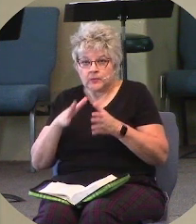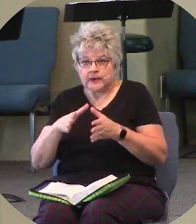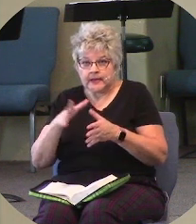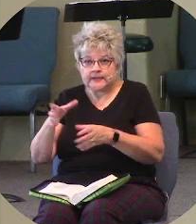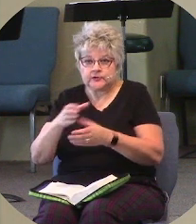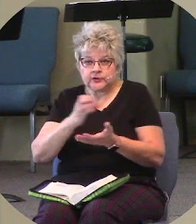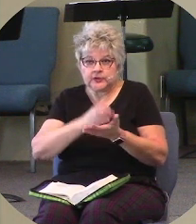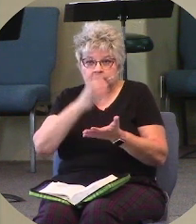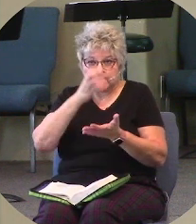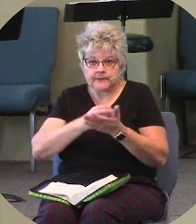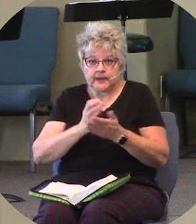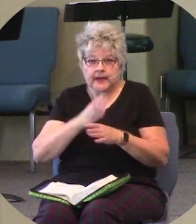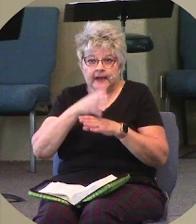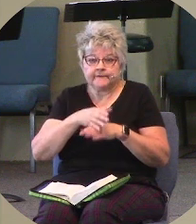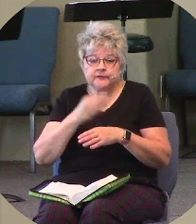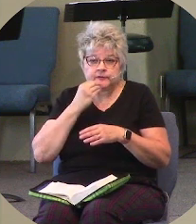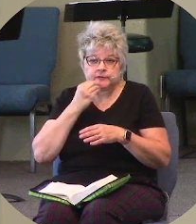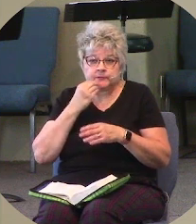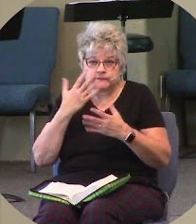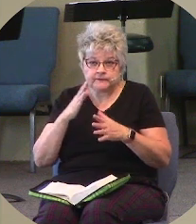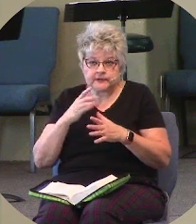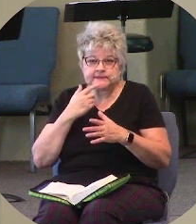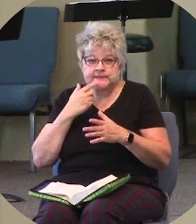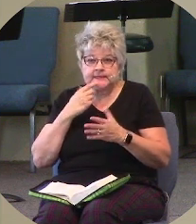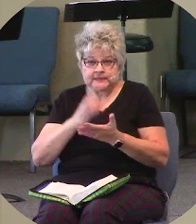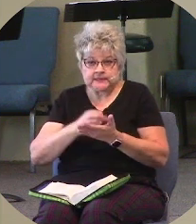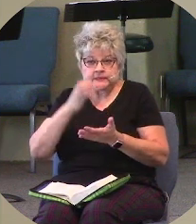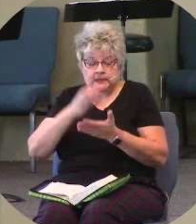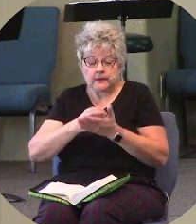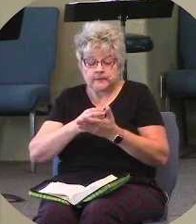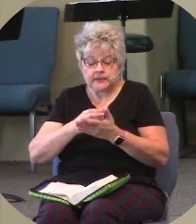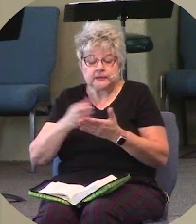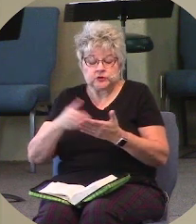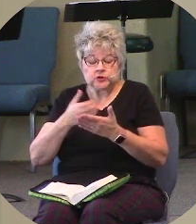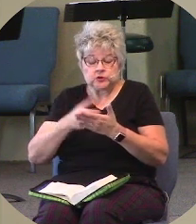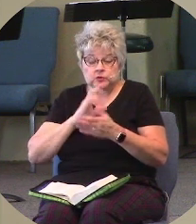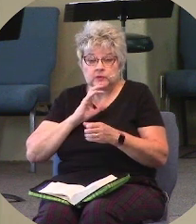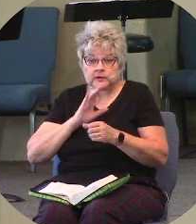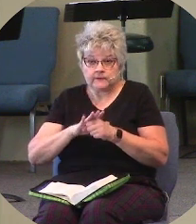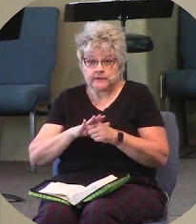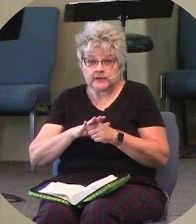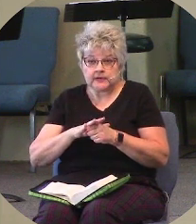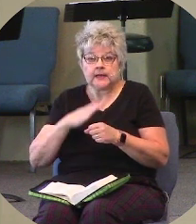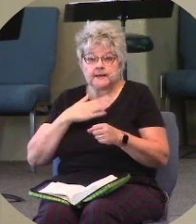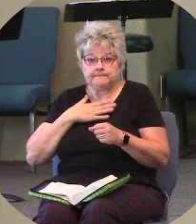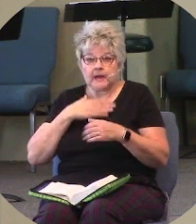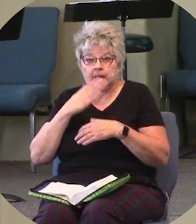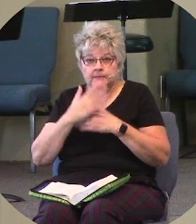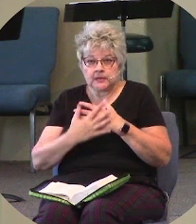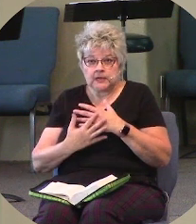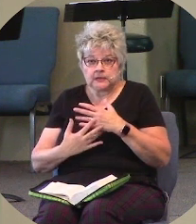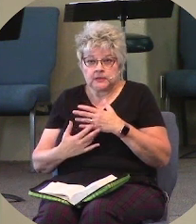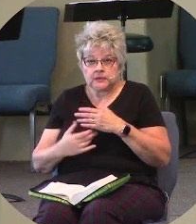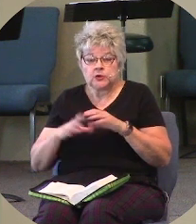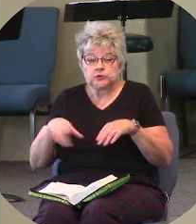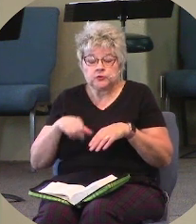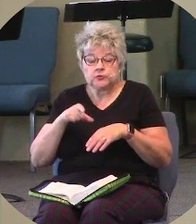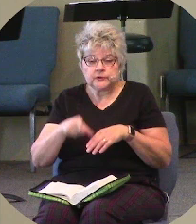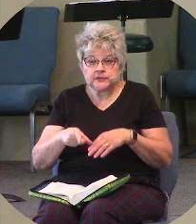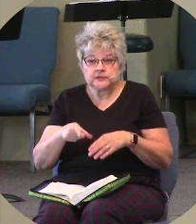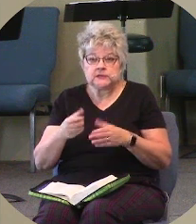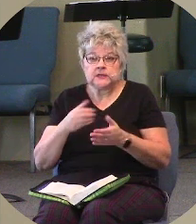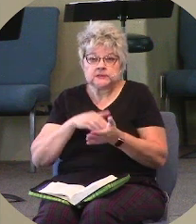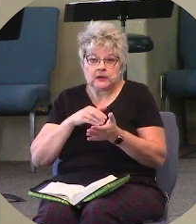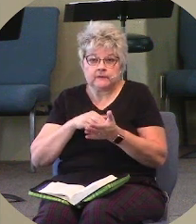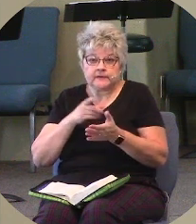also after the supper, saying, This cup is the new covenant in my blood. Do this as